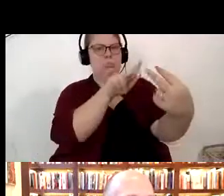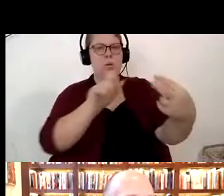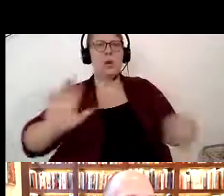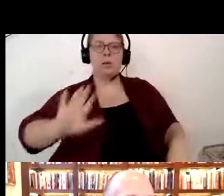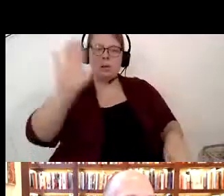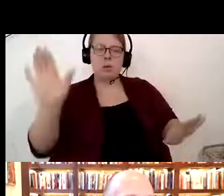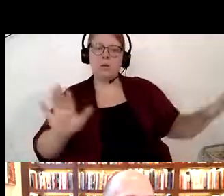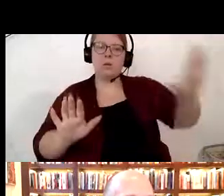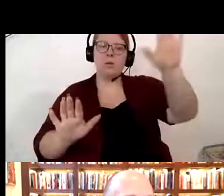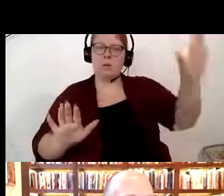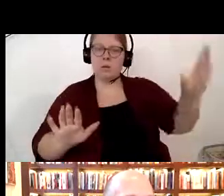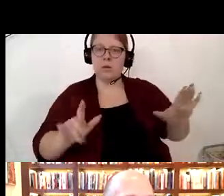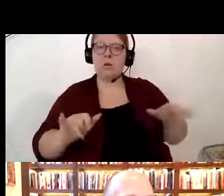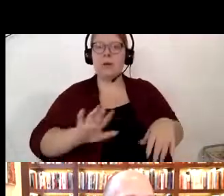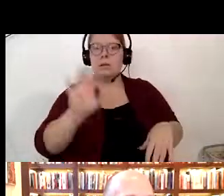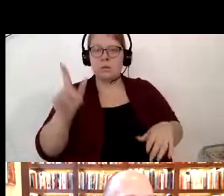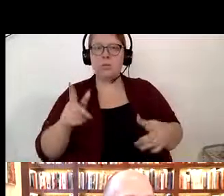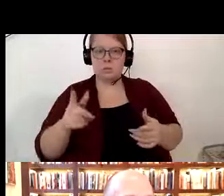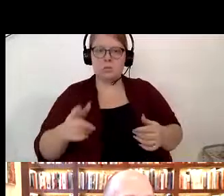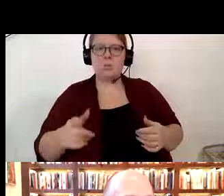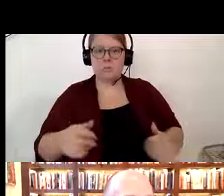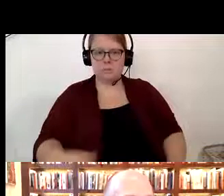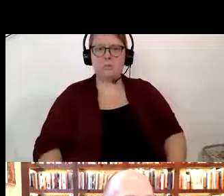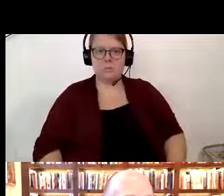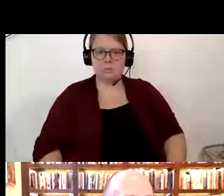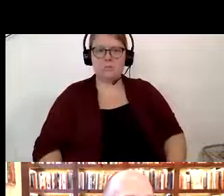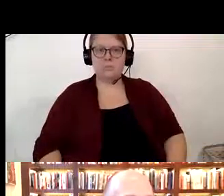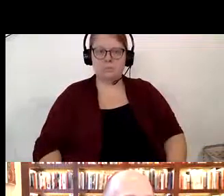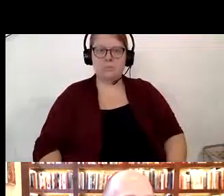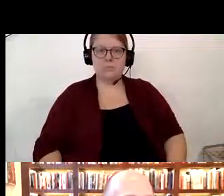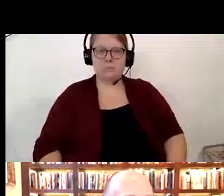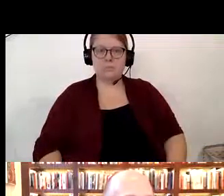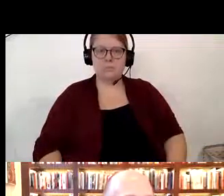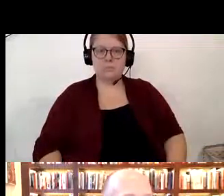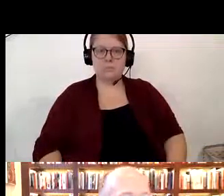hot. Wax on, hot. Wax off, hot.